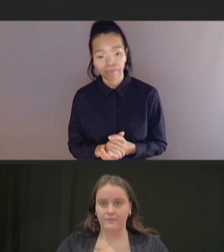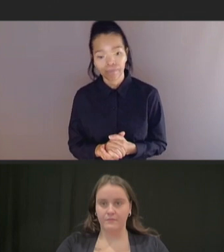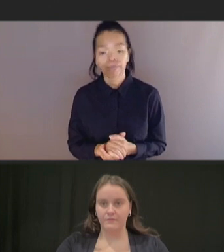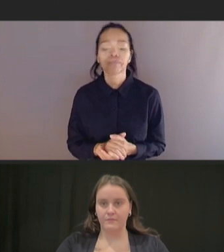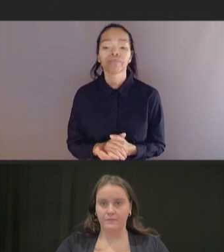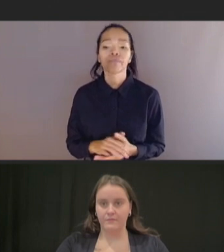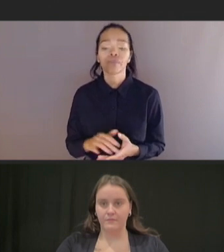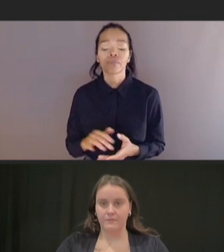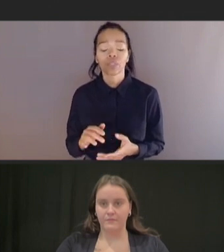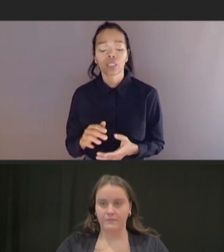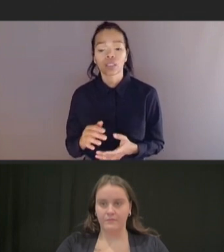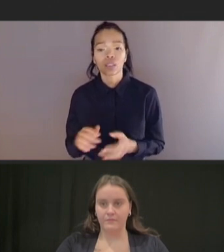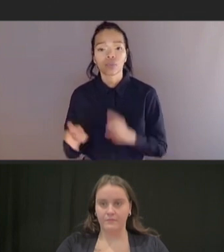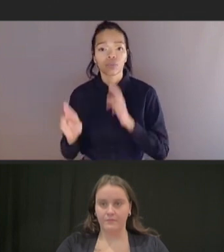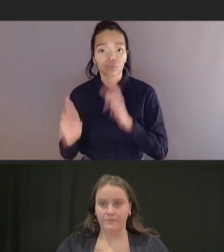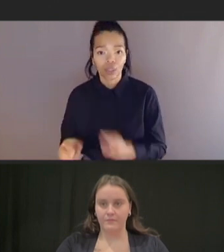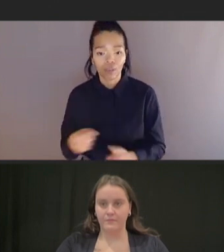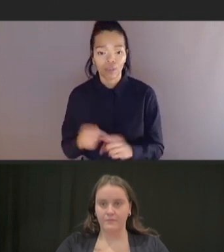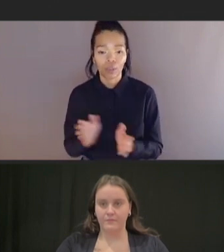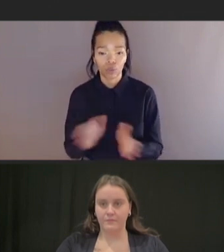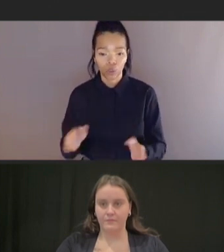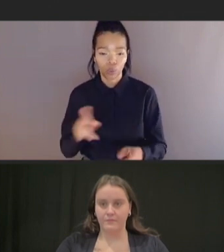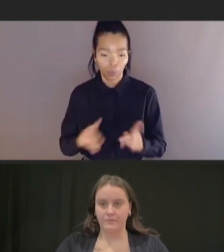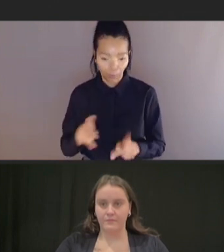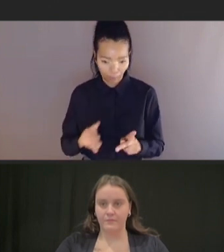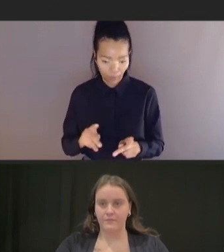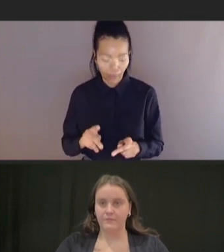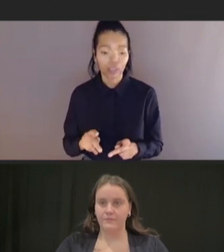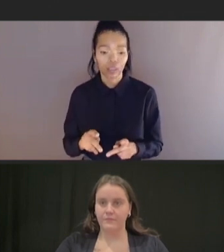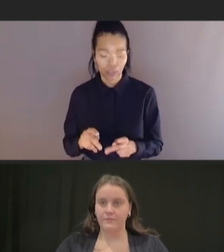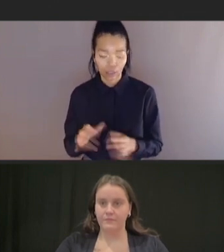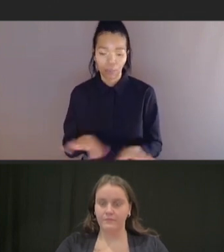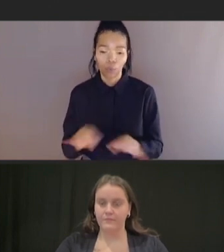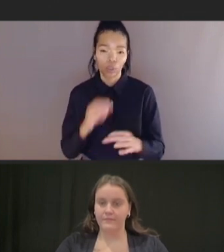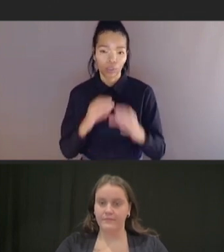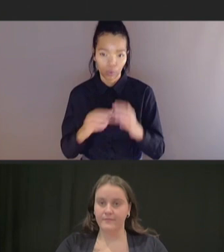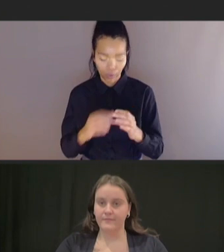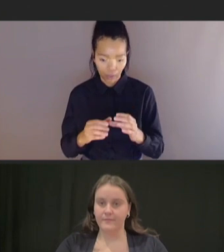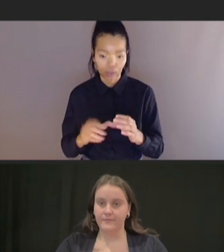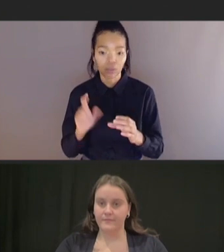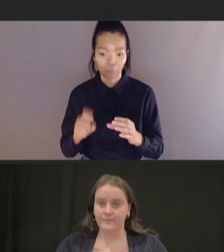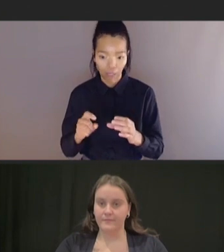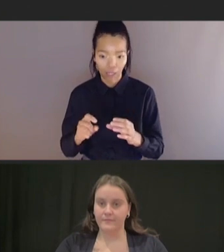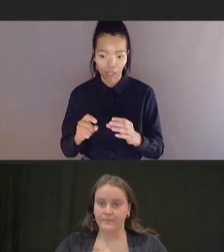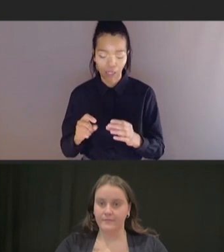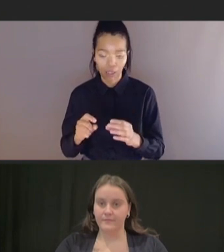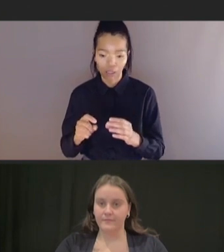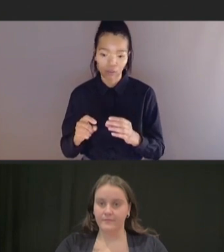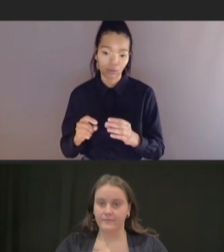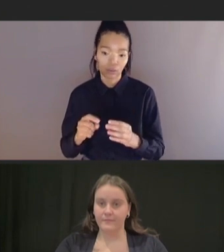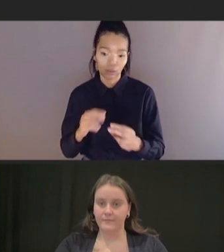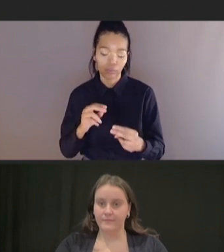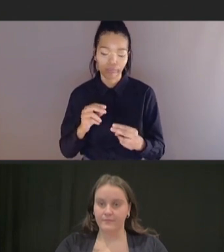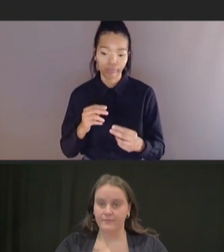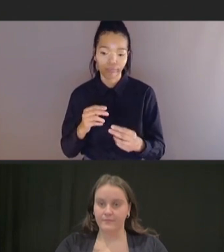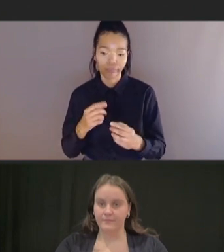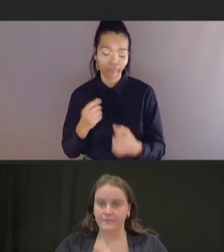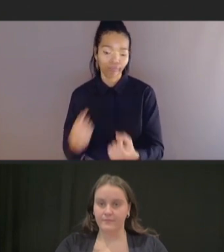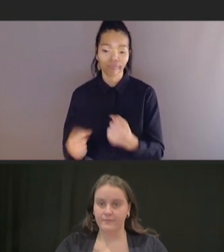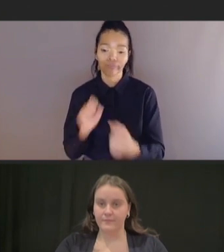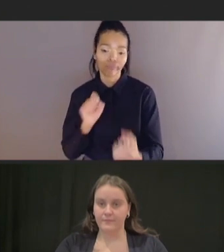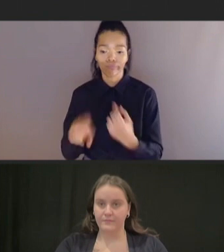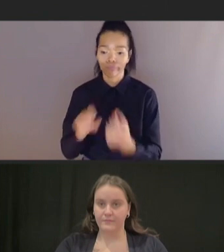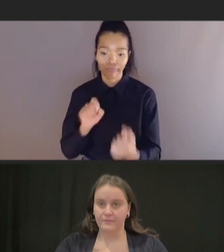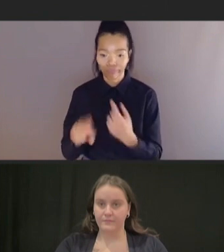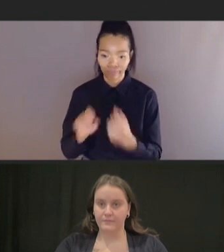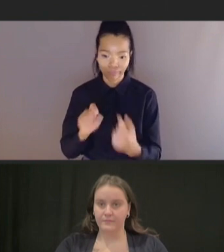public and how that is solicited, recognizing that communication needs to go both directions. Now, I don't know what the wording is on